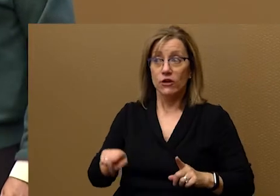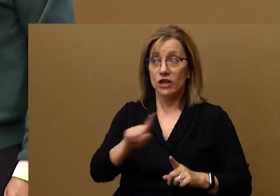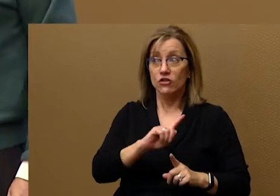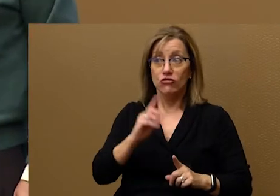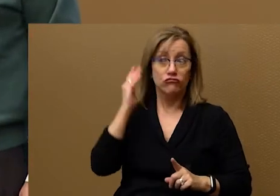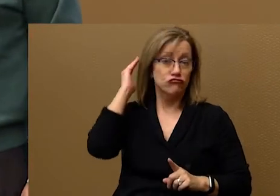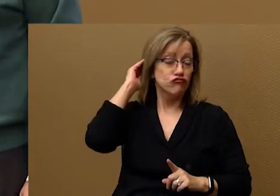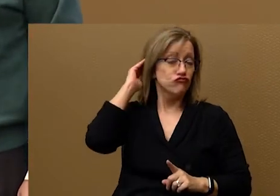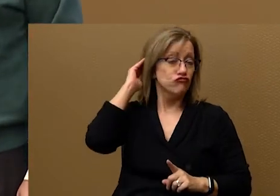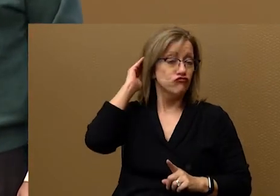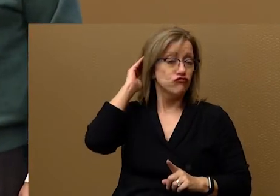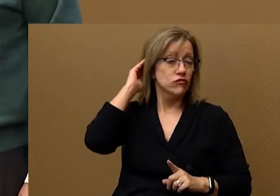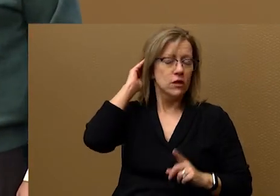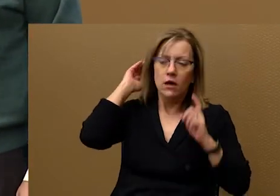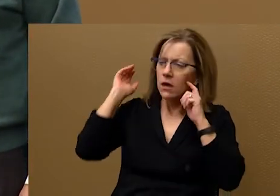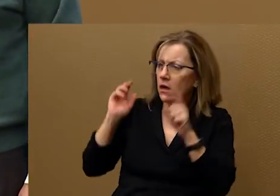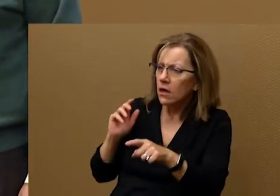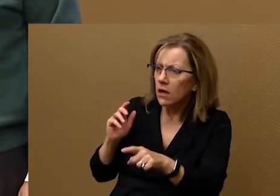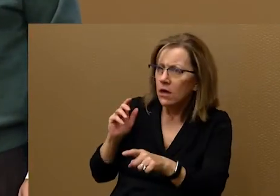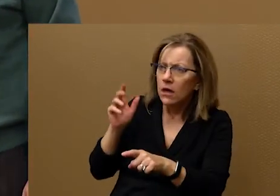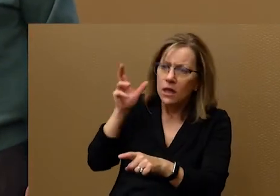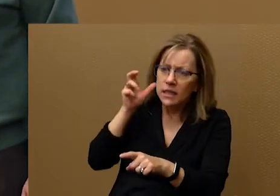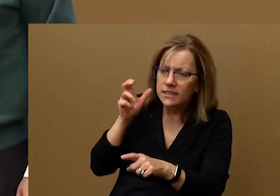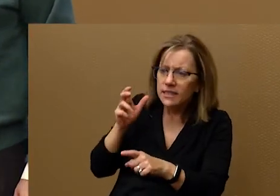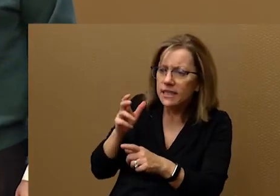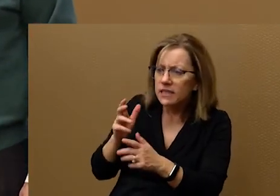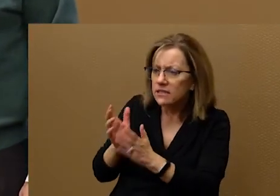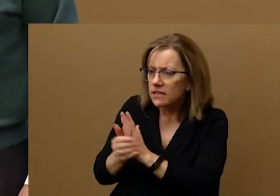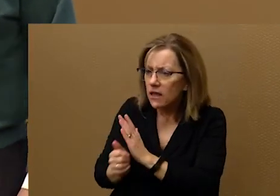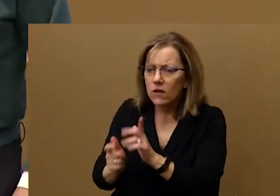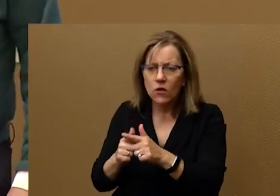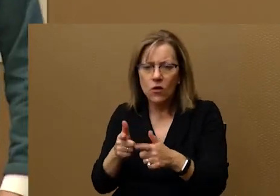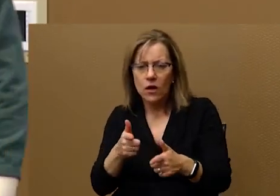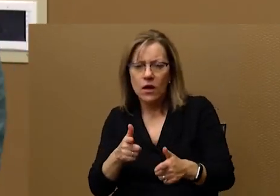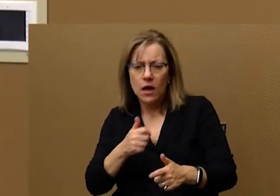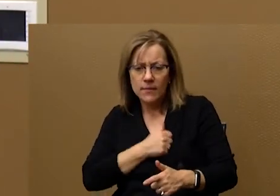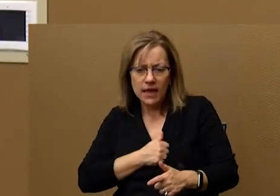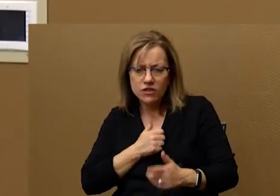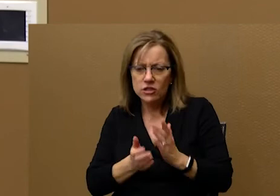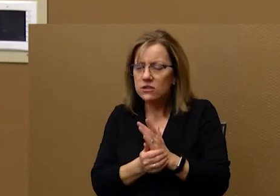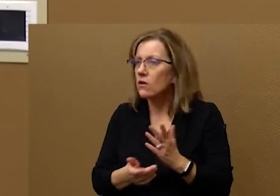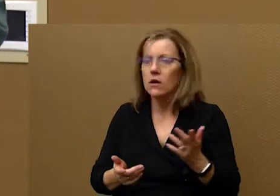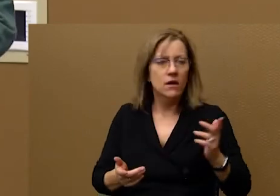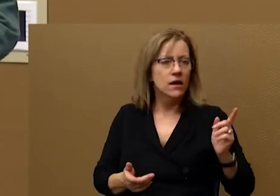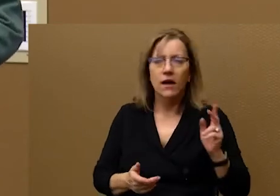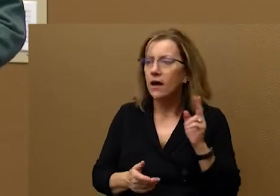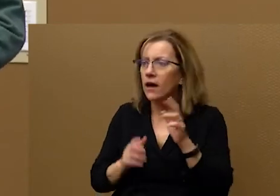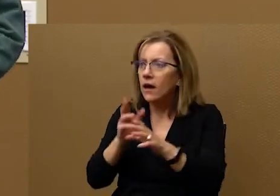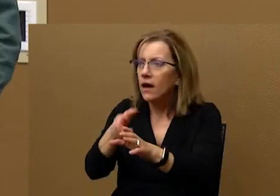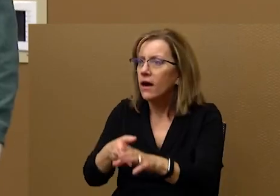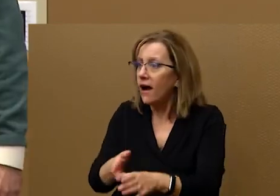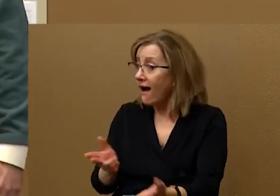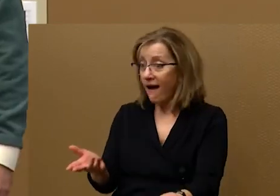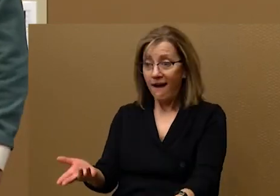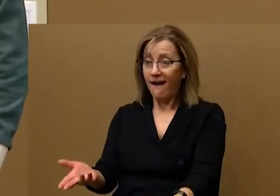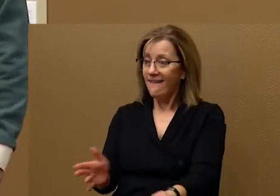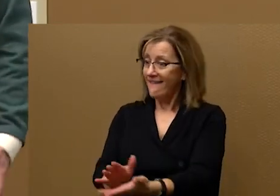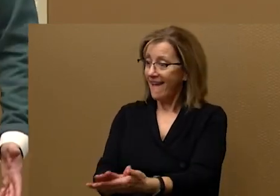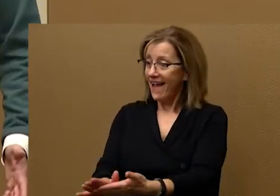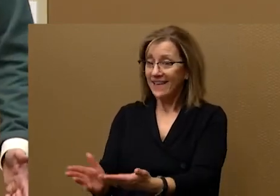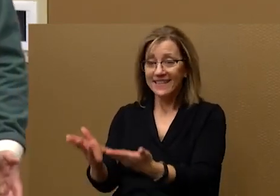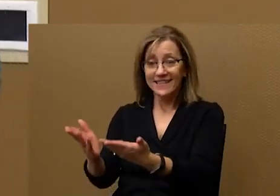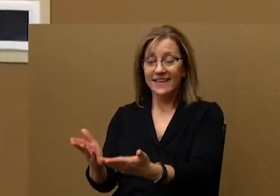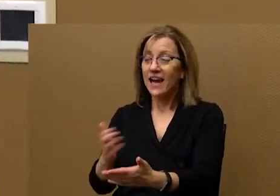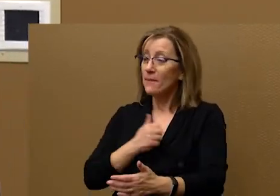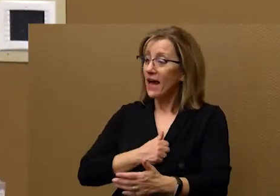you saw listening skills or accept apology skills or offer apology skills, you say, nice offering apology skills.